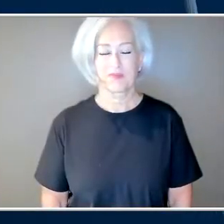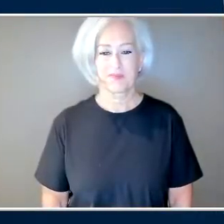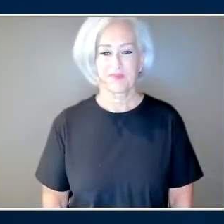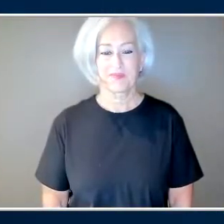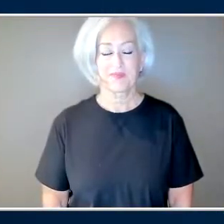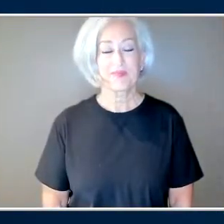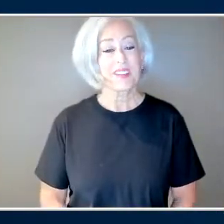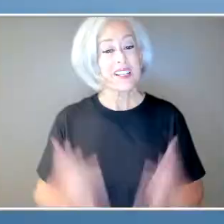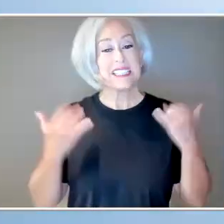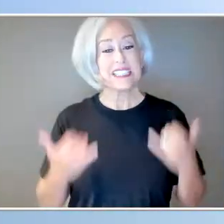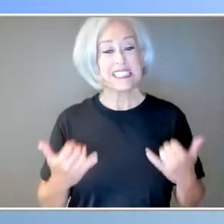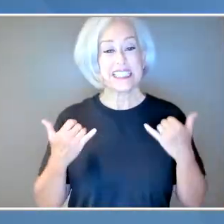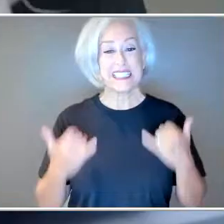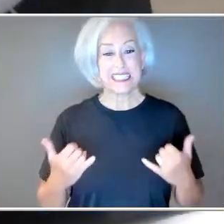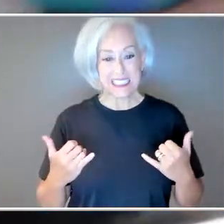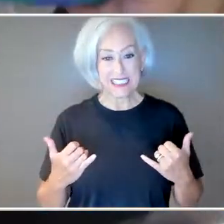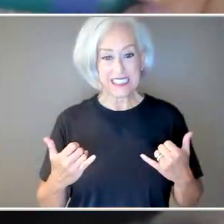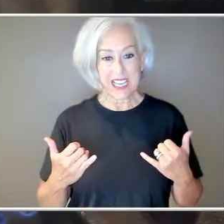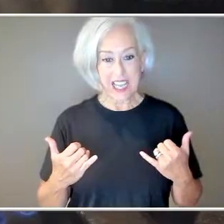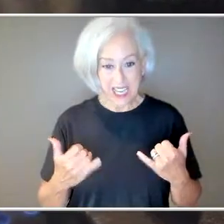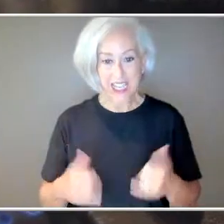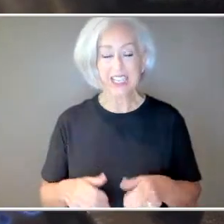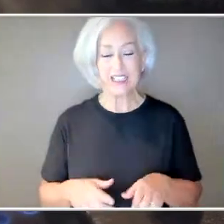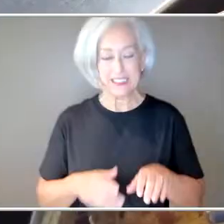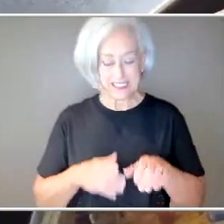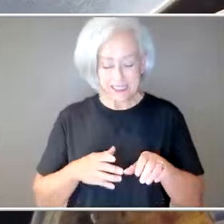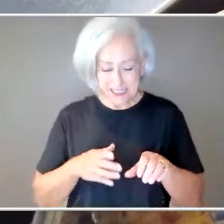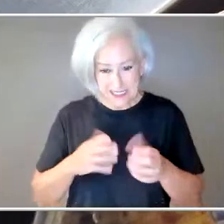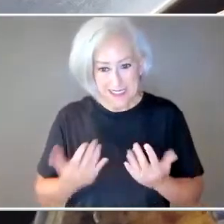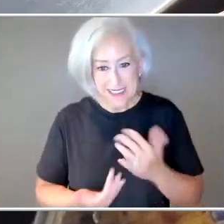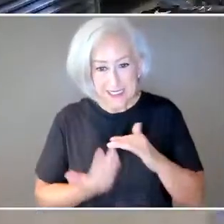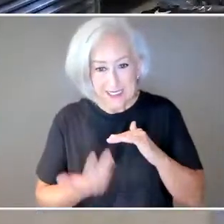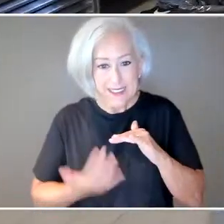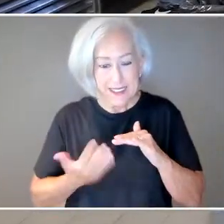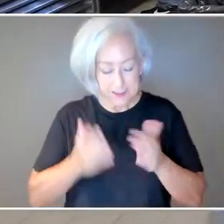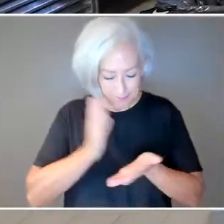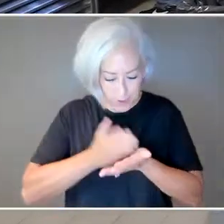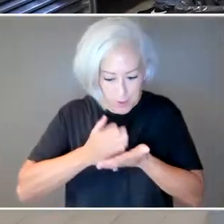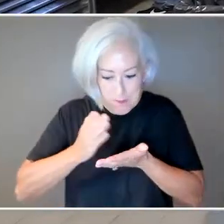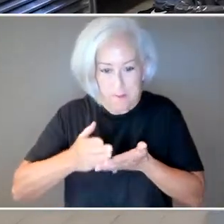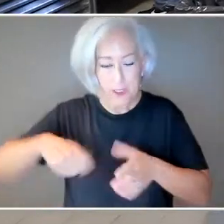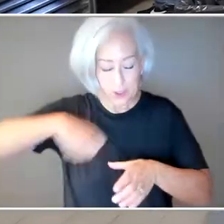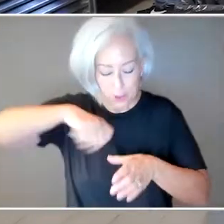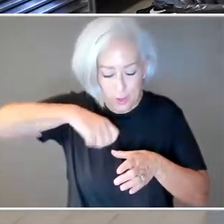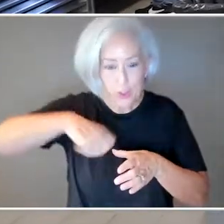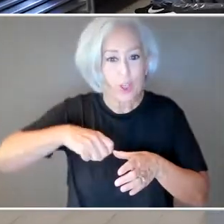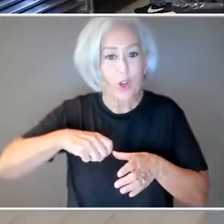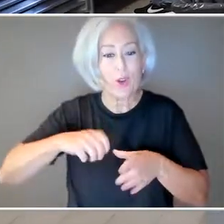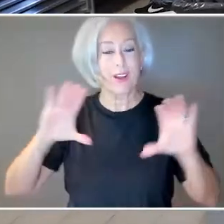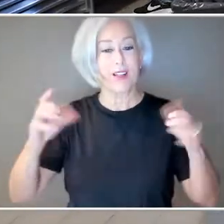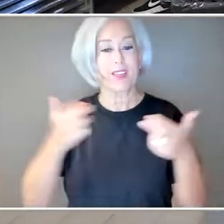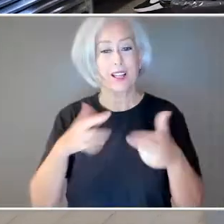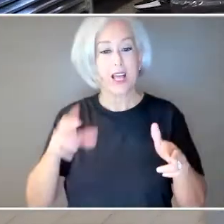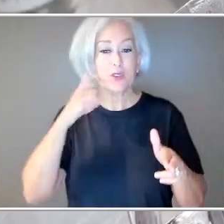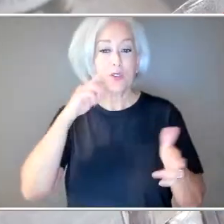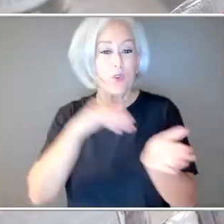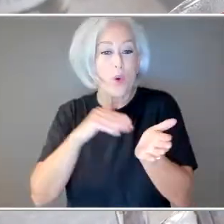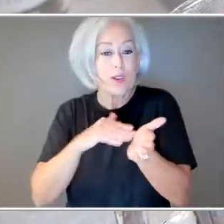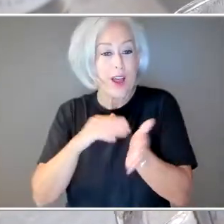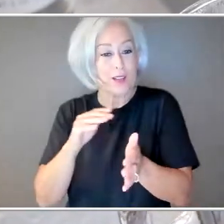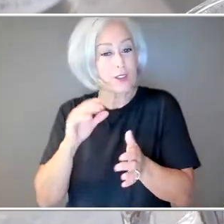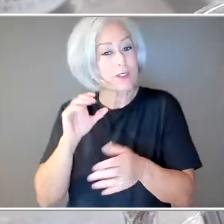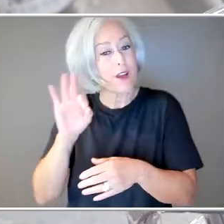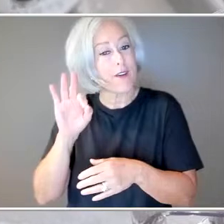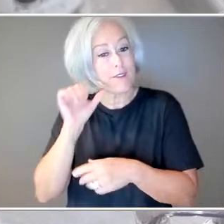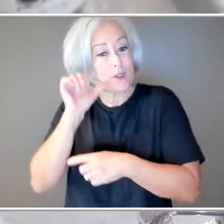Coming up today, sizzle, chop, and stir, the kitchen/classroom for the doctors of tomorrow. How culinary medicine can